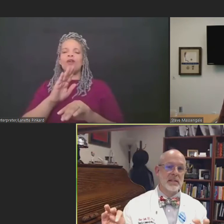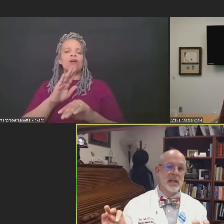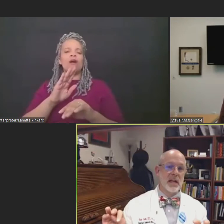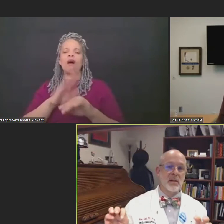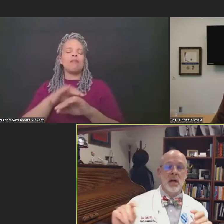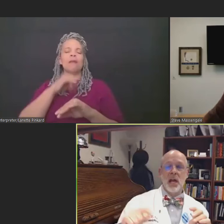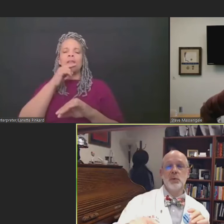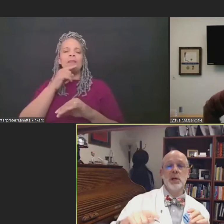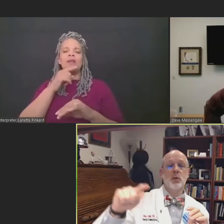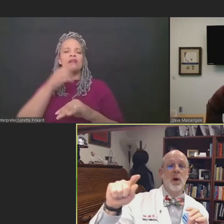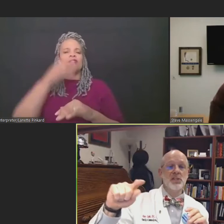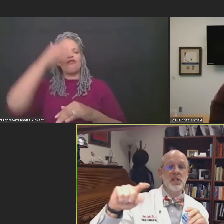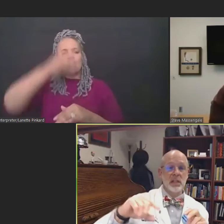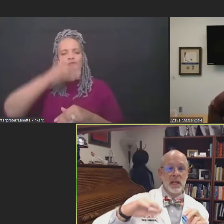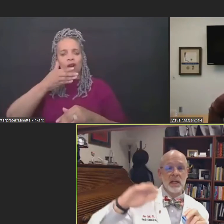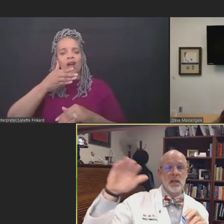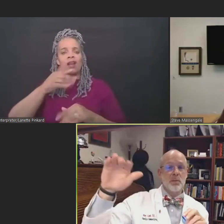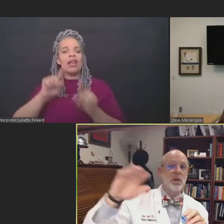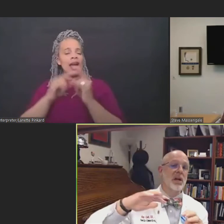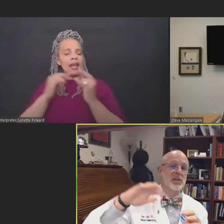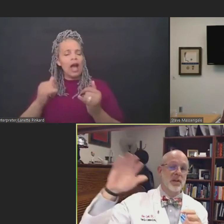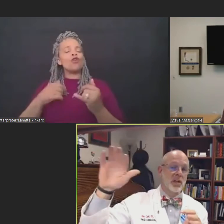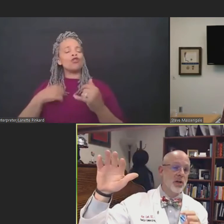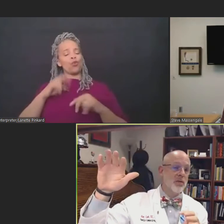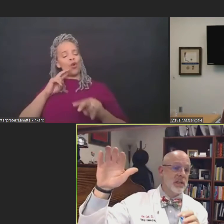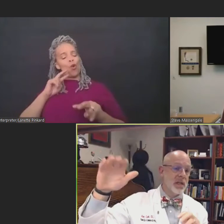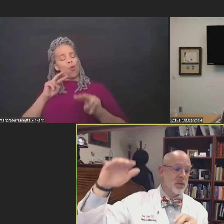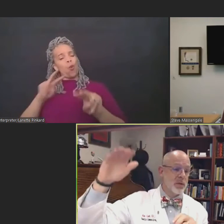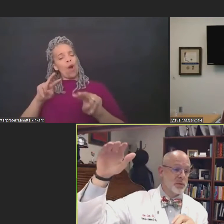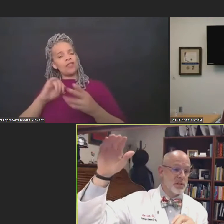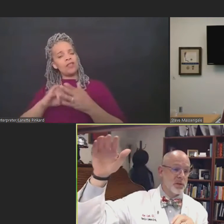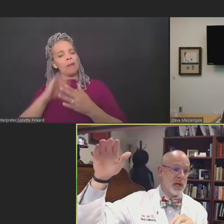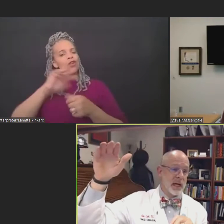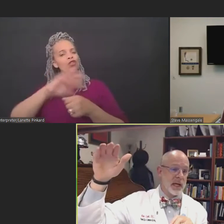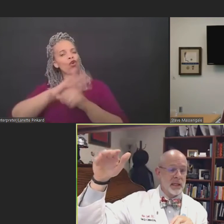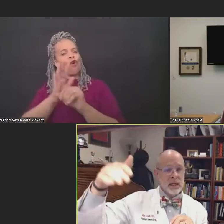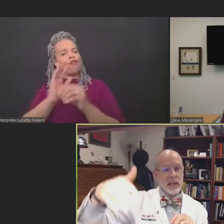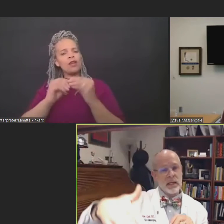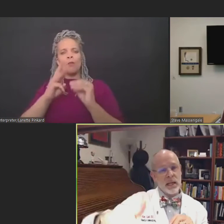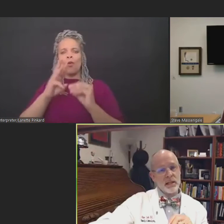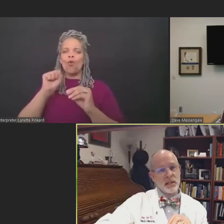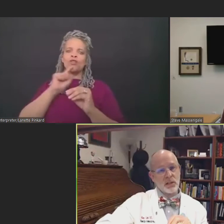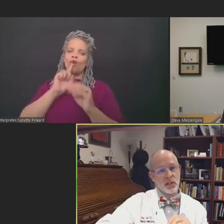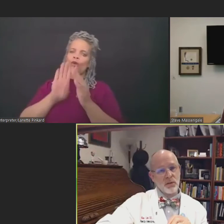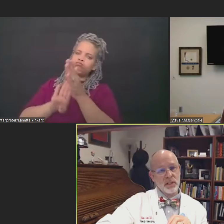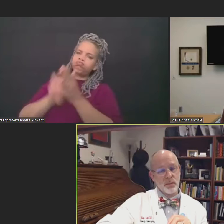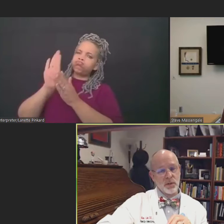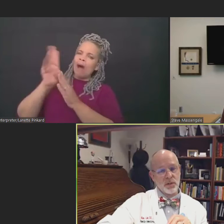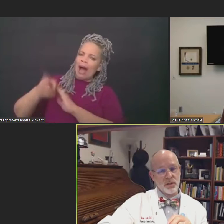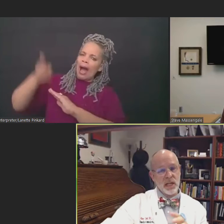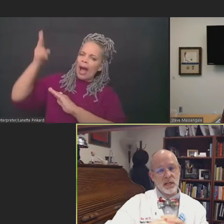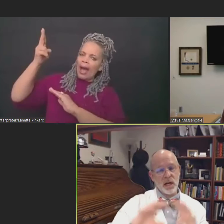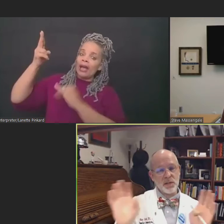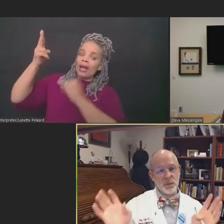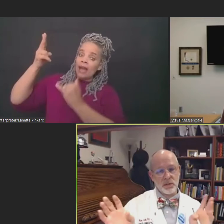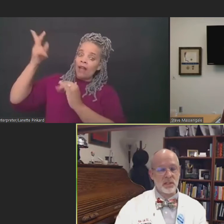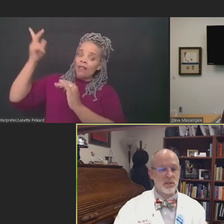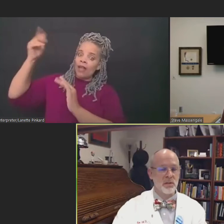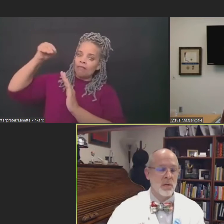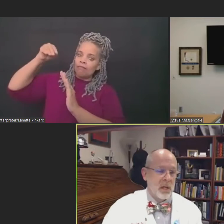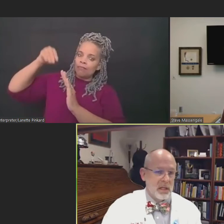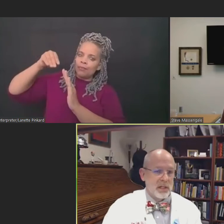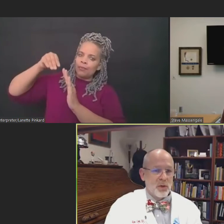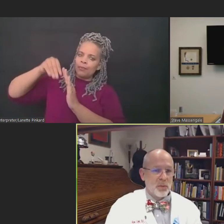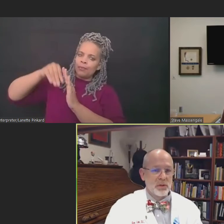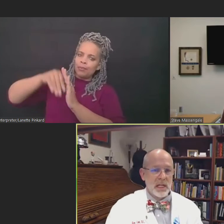as it is now. And we are watching that because of our COVID numbers were so high. And now that our COVID numbers are down, the hospitals can